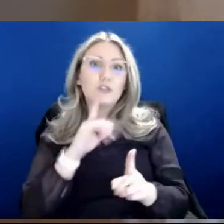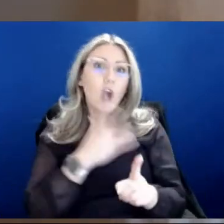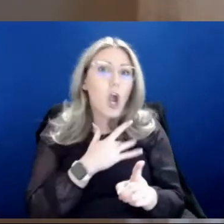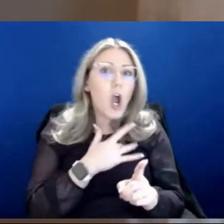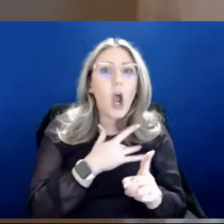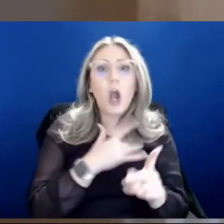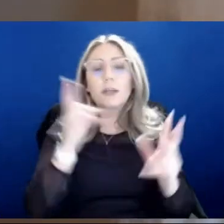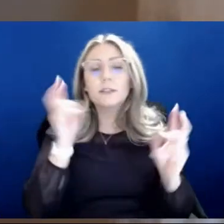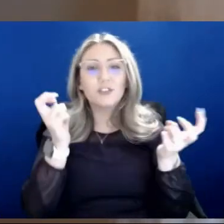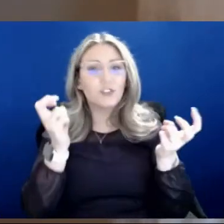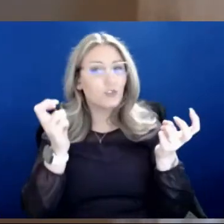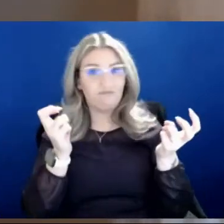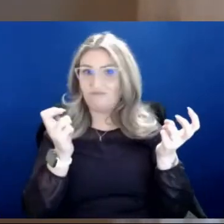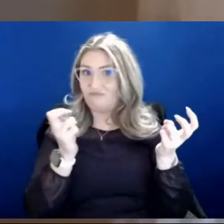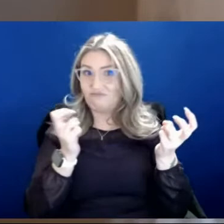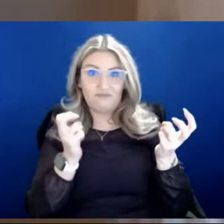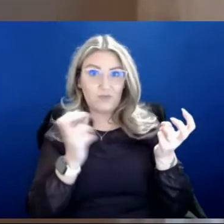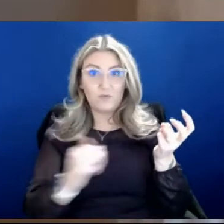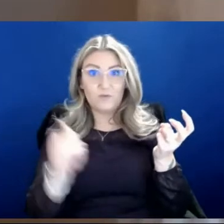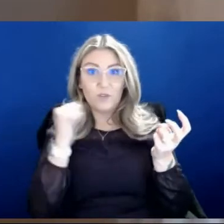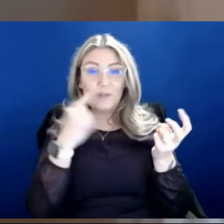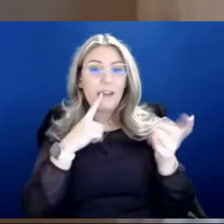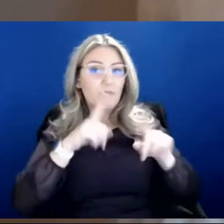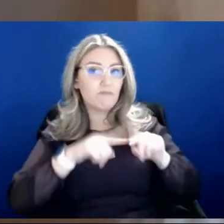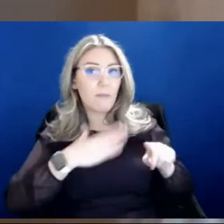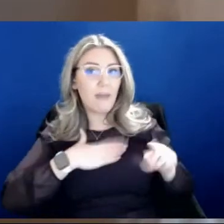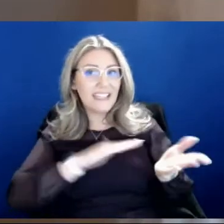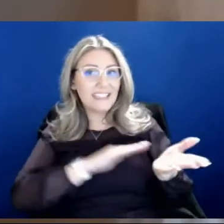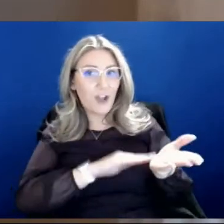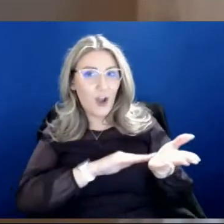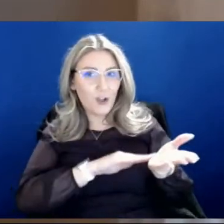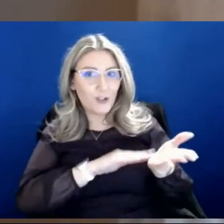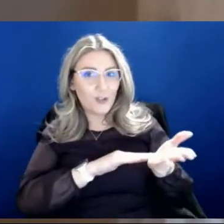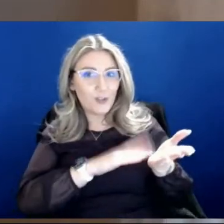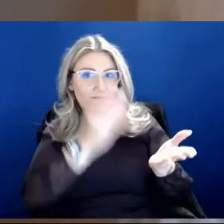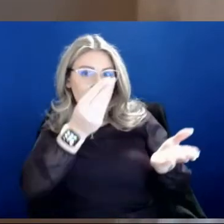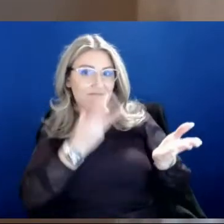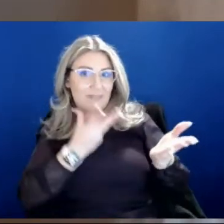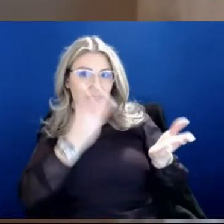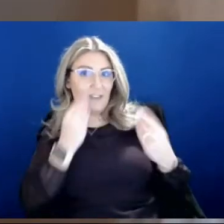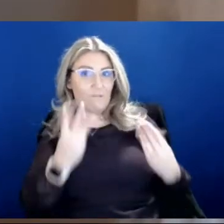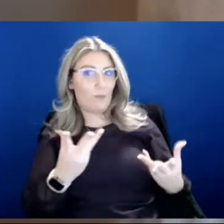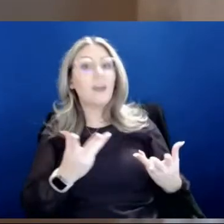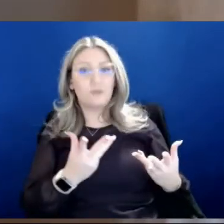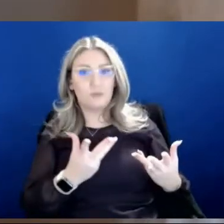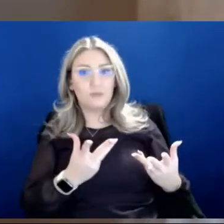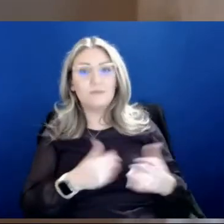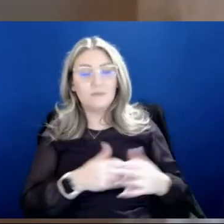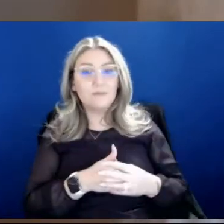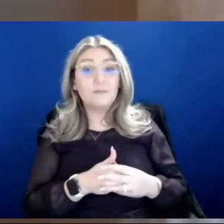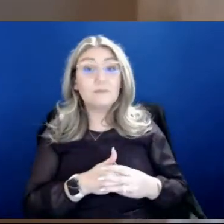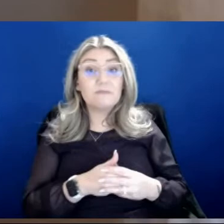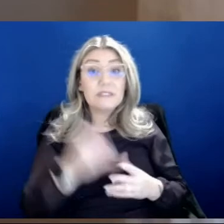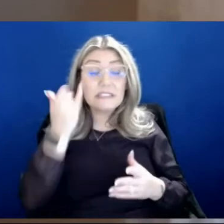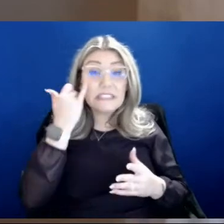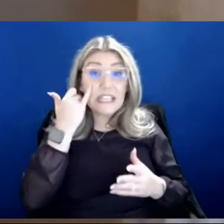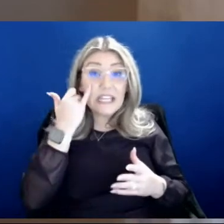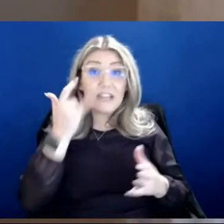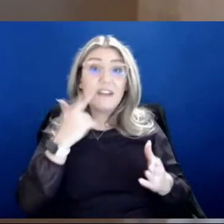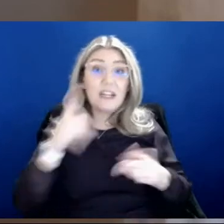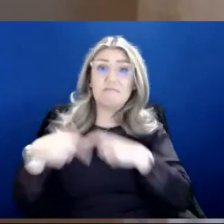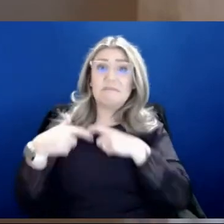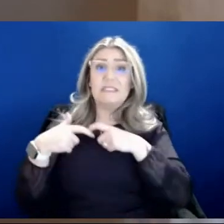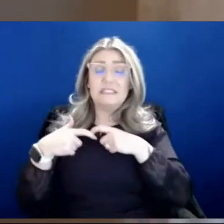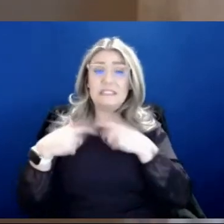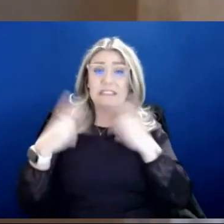things. I relied upon my doctors to give me that information. If I had a setback, I allowed myself